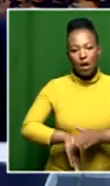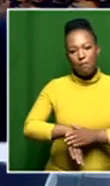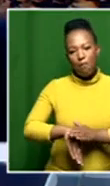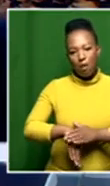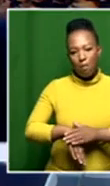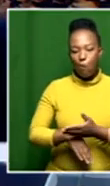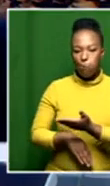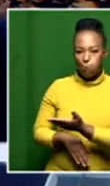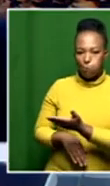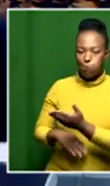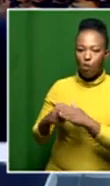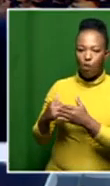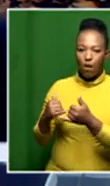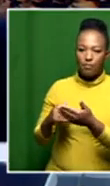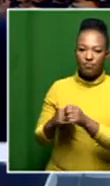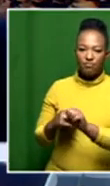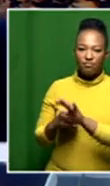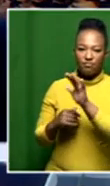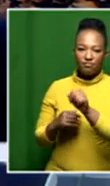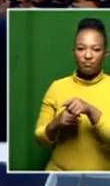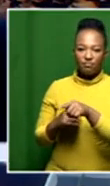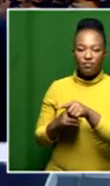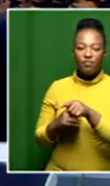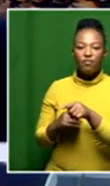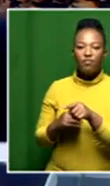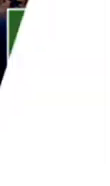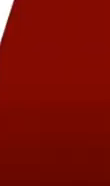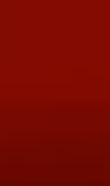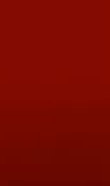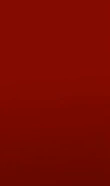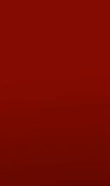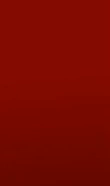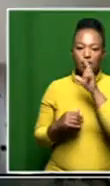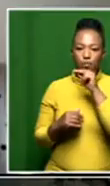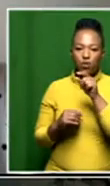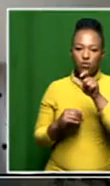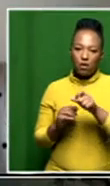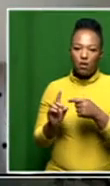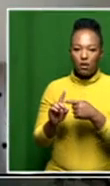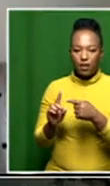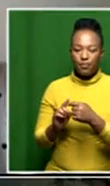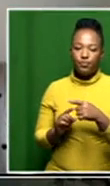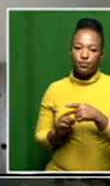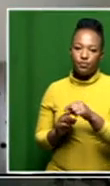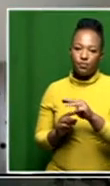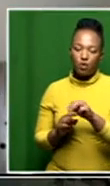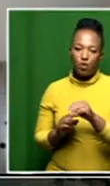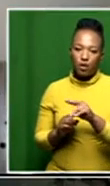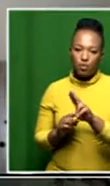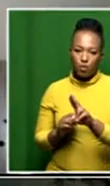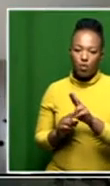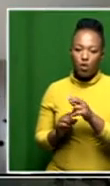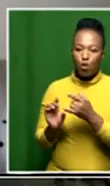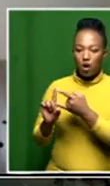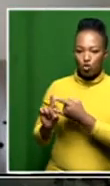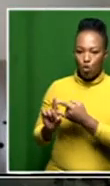We joined on the line now by the South African Aviation Authority spokesperson, Phindiwe Gwebu, and she is, of course, joining us via Zoom,